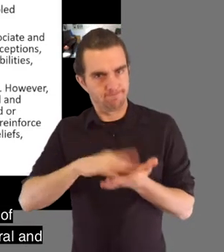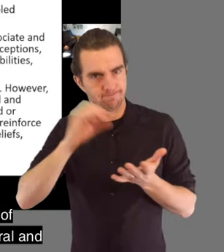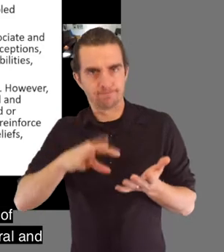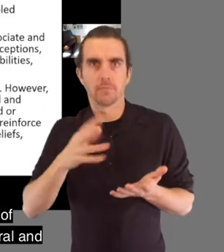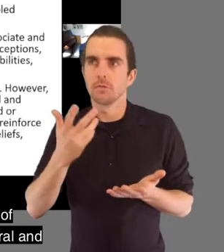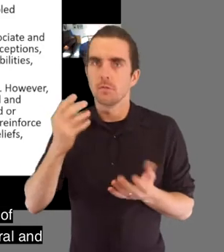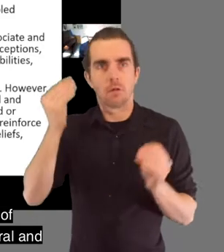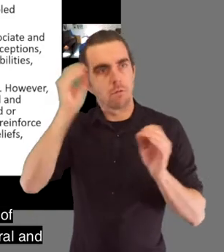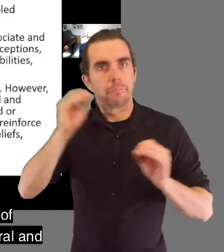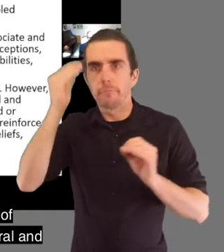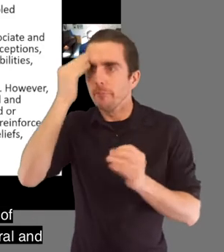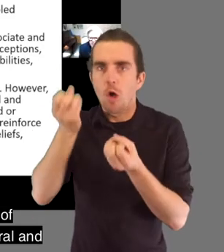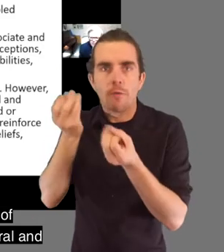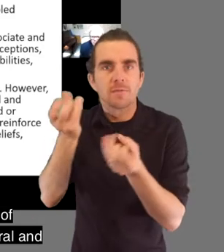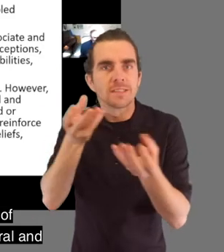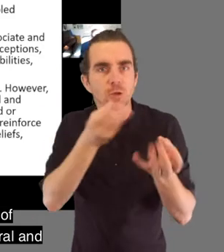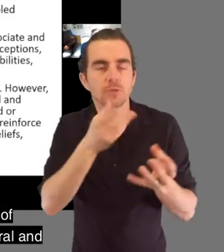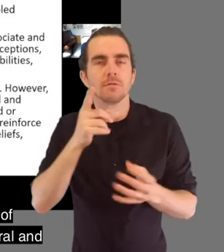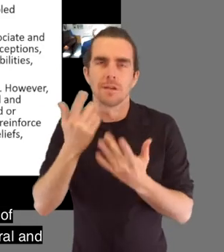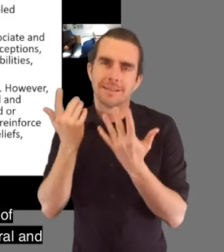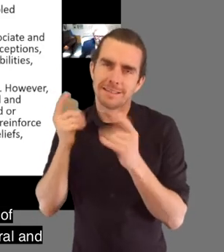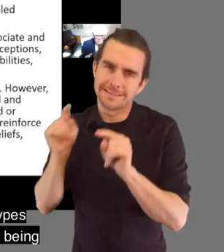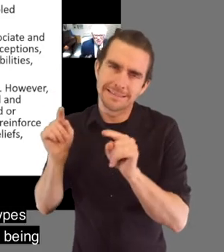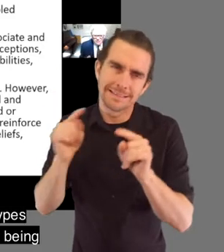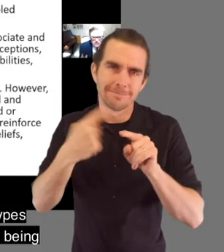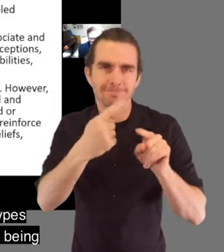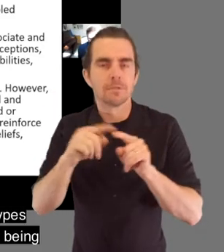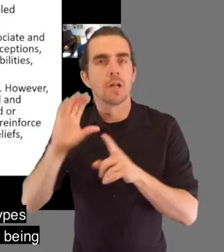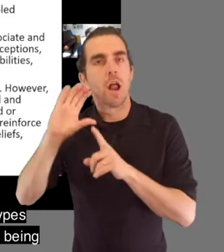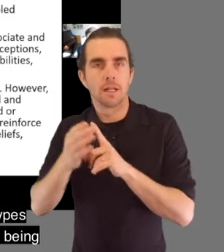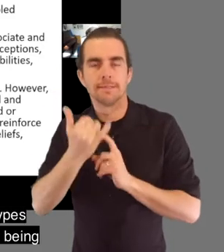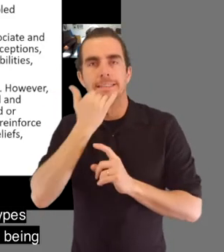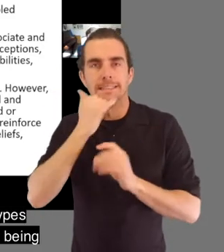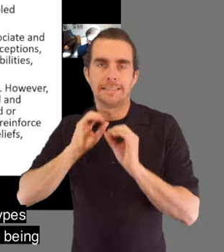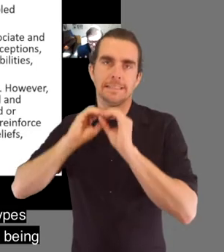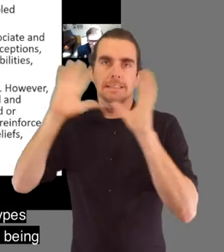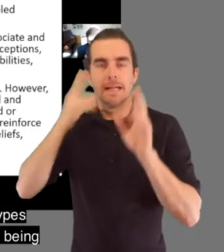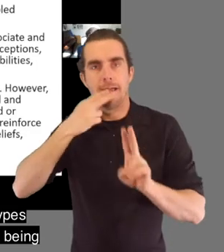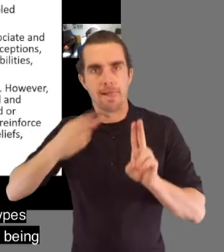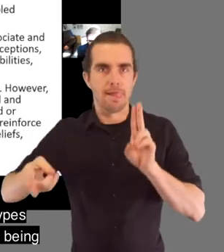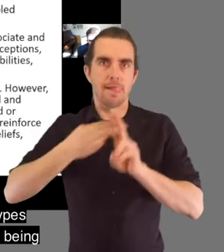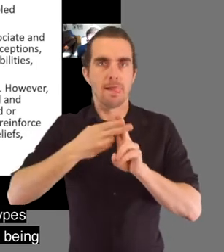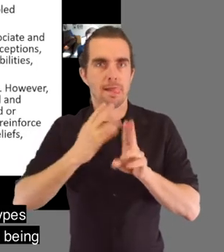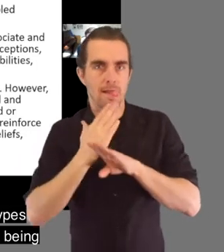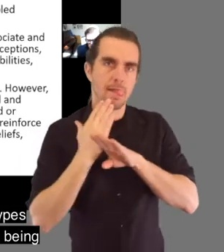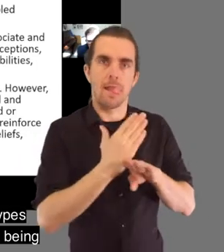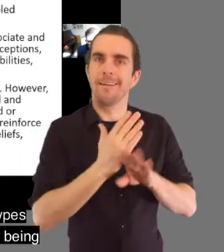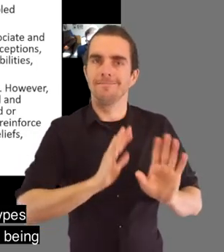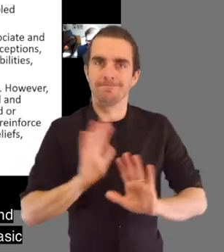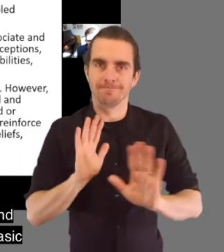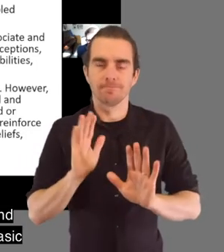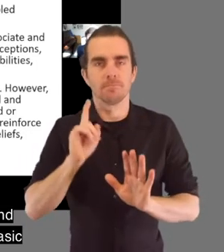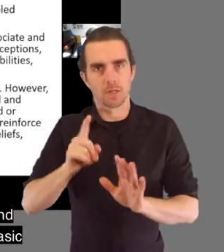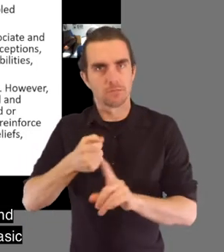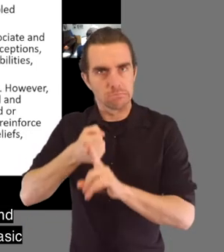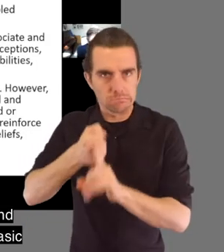due to a lack of information. There are many cultural and literary manifestations of the stereotypes, as we've seen, which are being